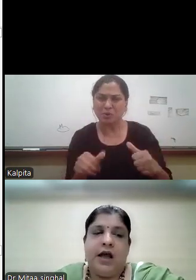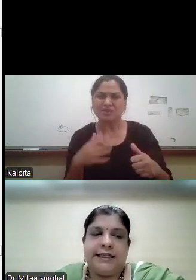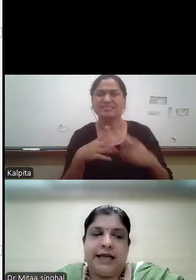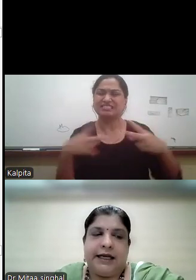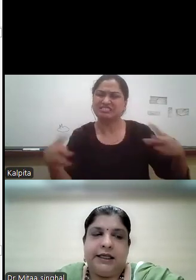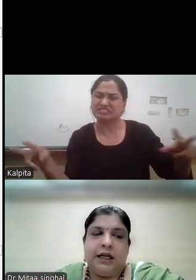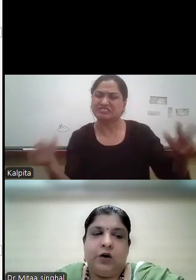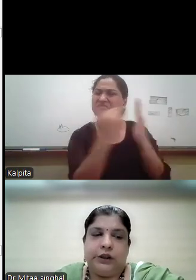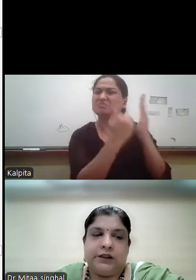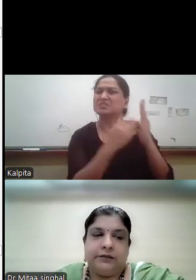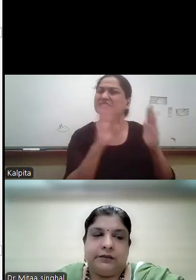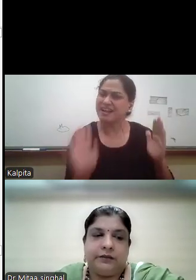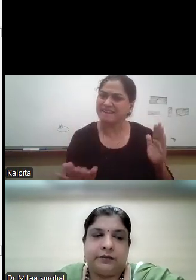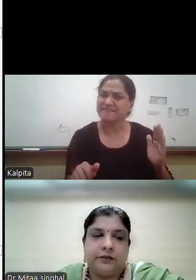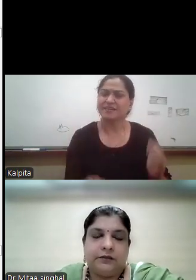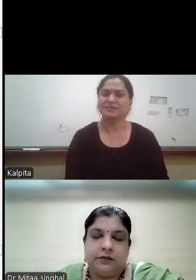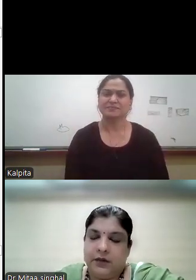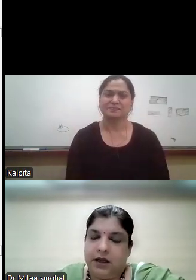of assigning the goals.